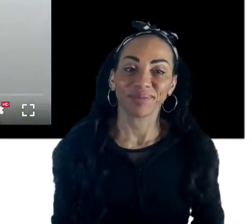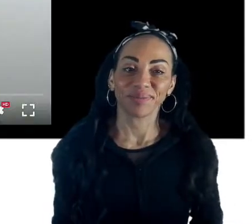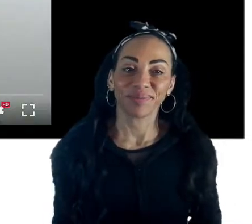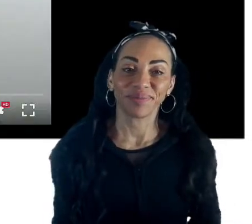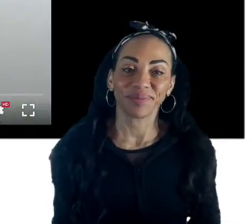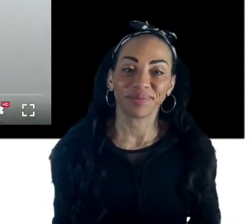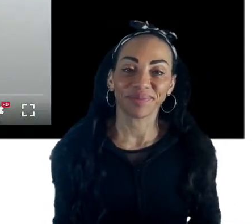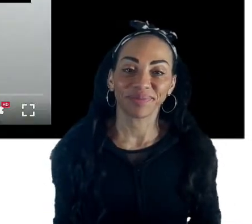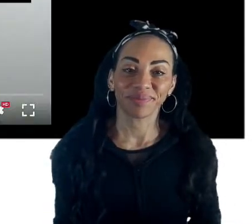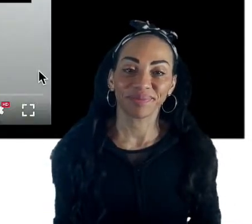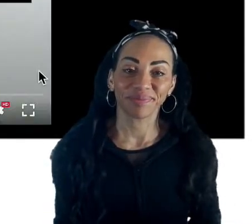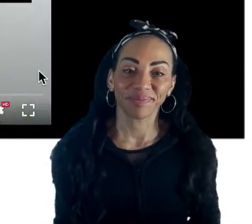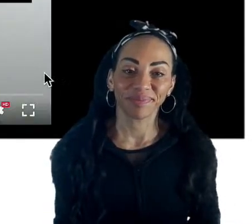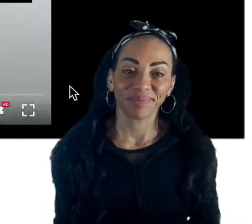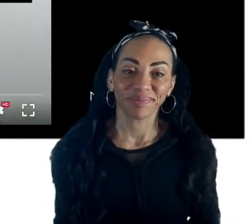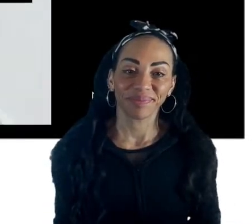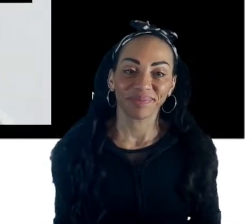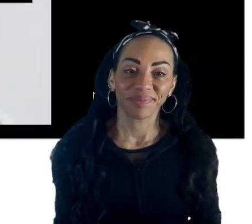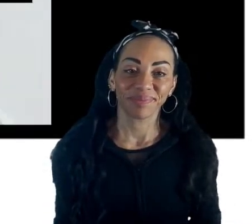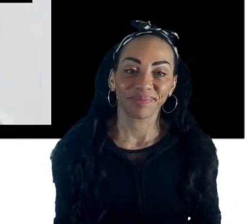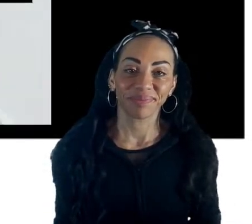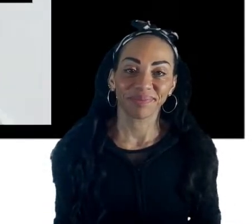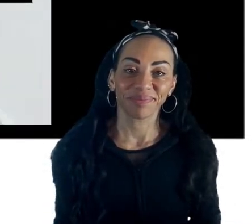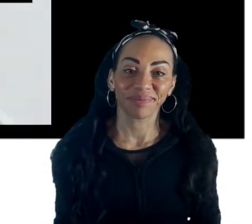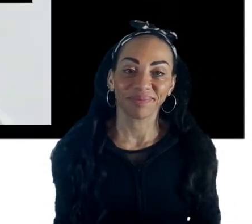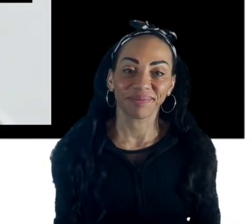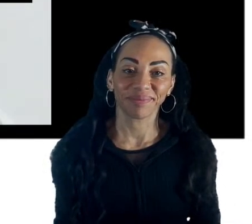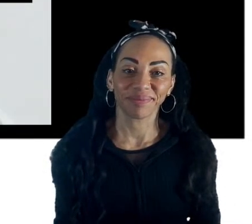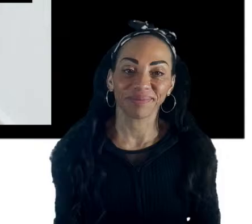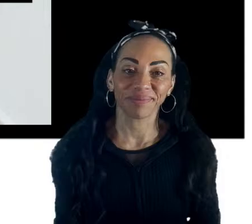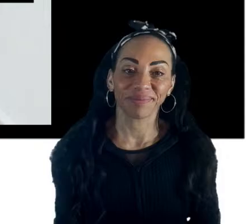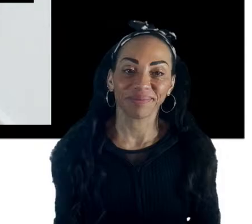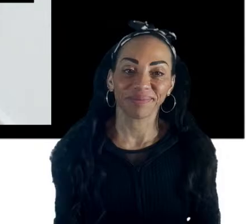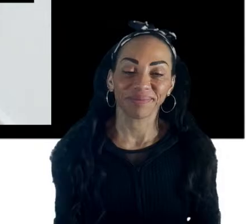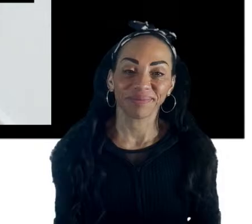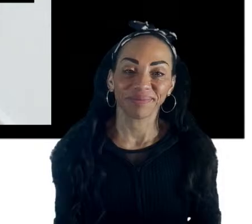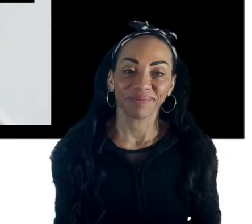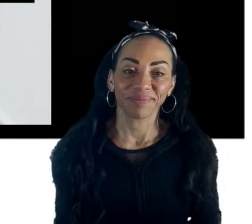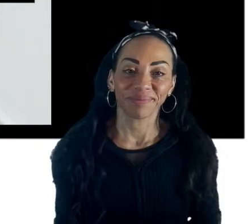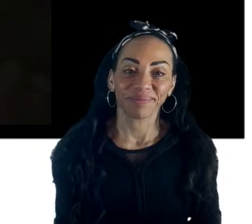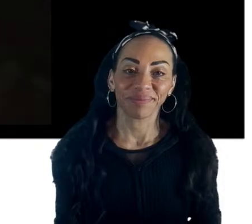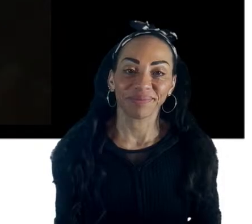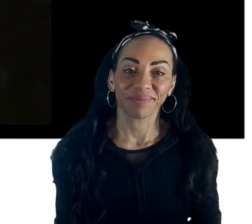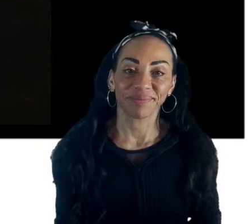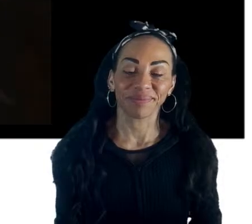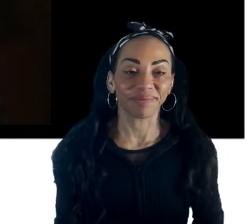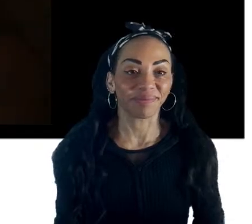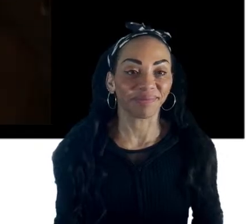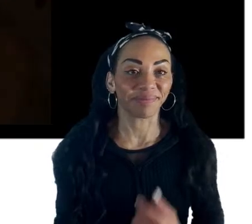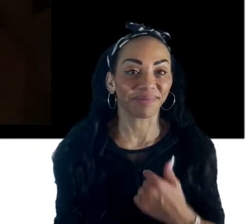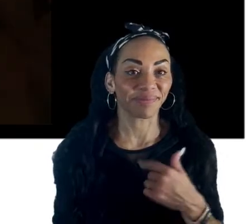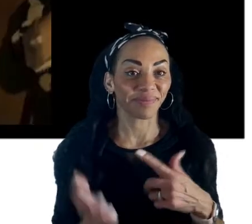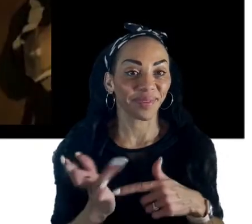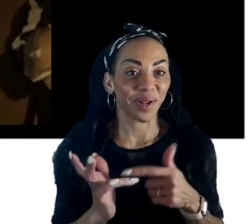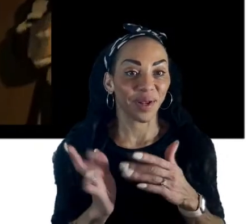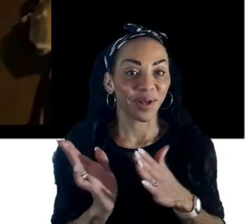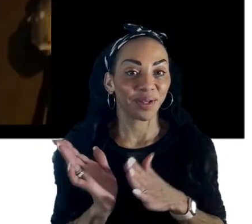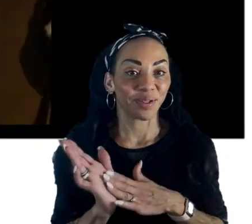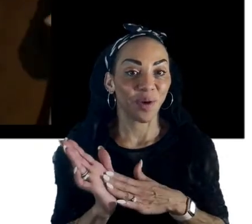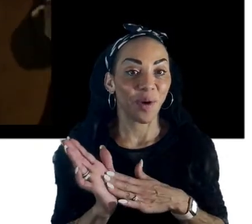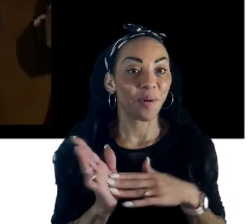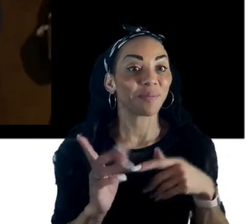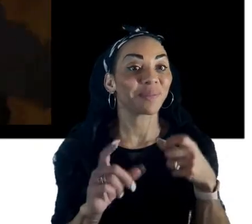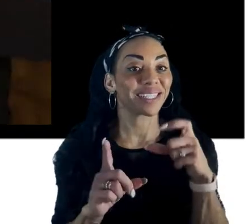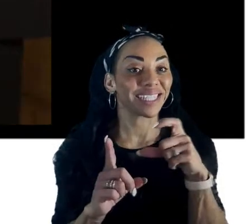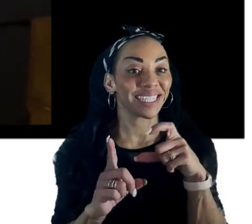Hello. Hello. I'm Tom's dad. Tonight I am going to be your guide. A is for the